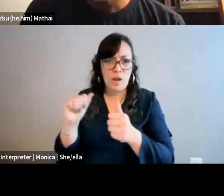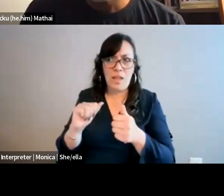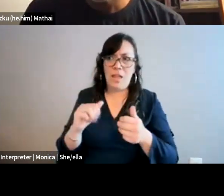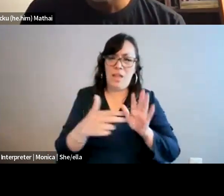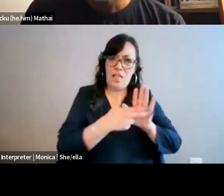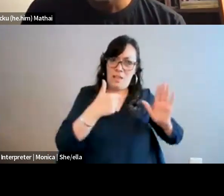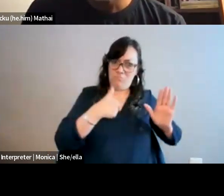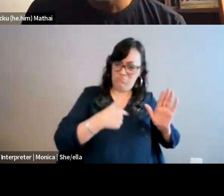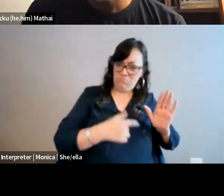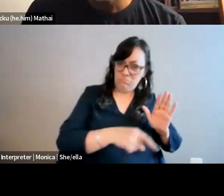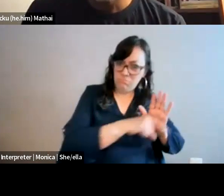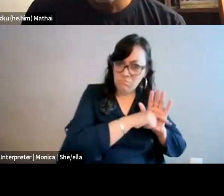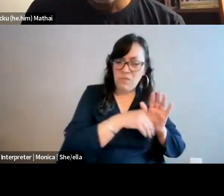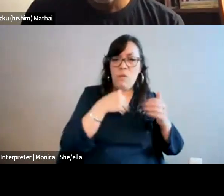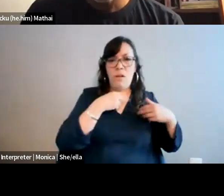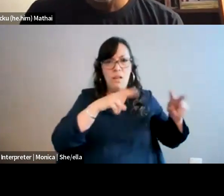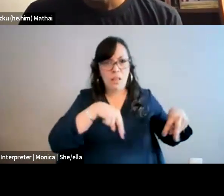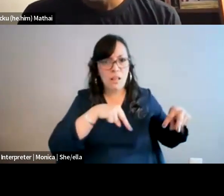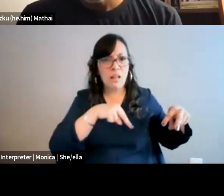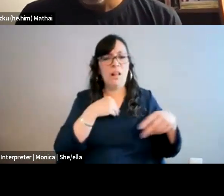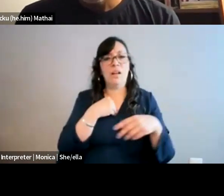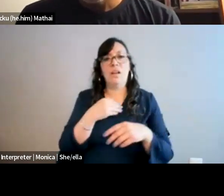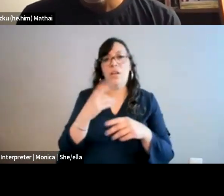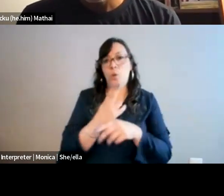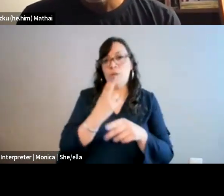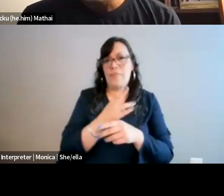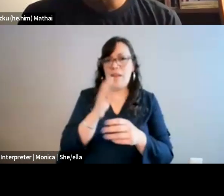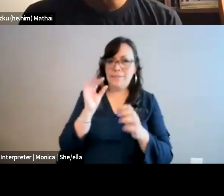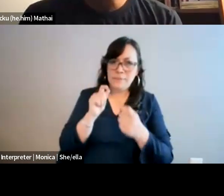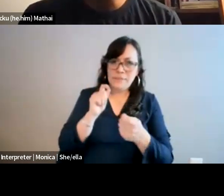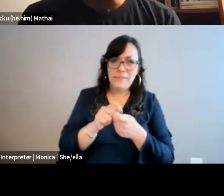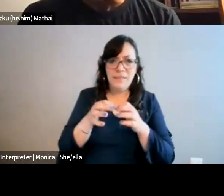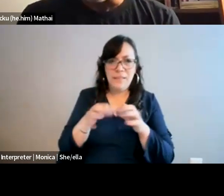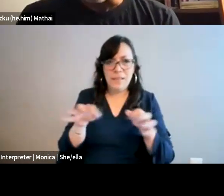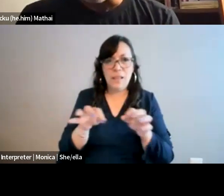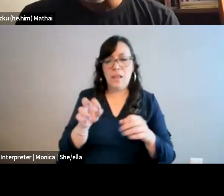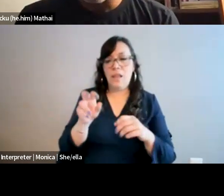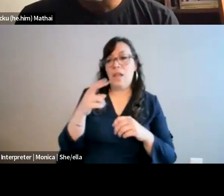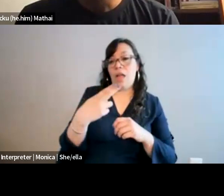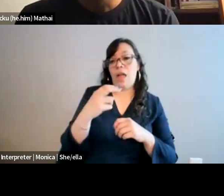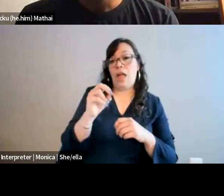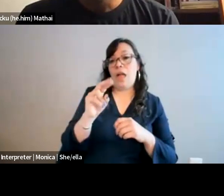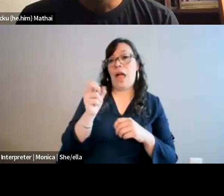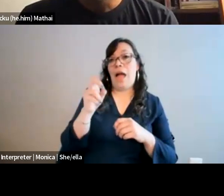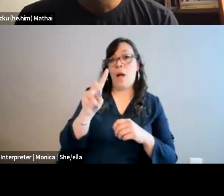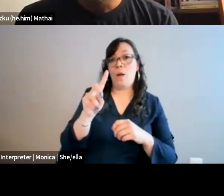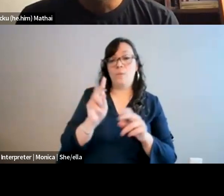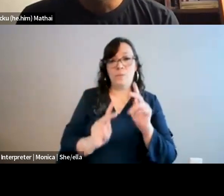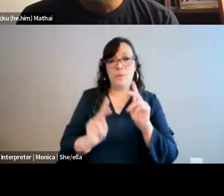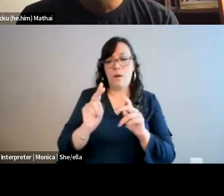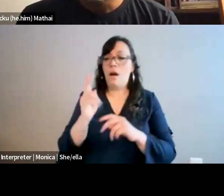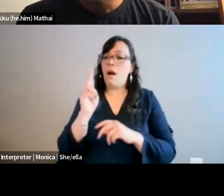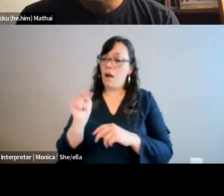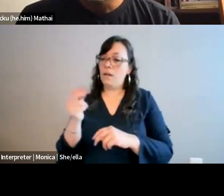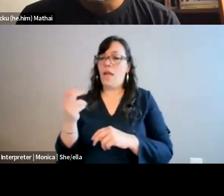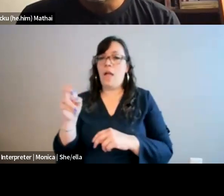target unhoused community members, utilizing those languages that house people are involuntarily incarcerated, but it's